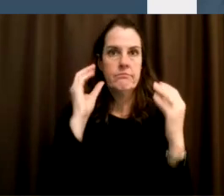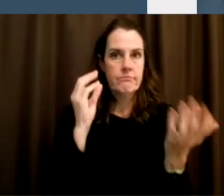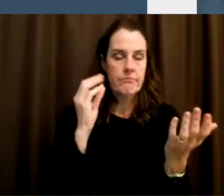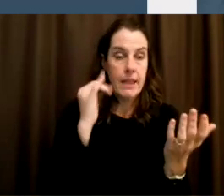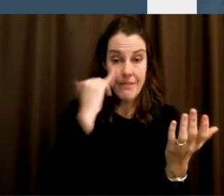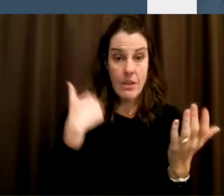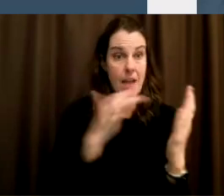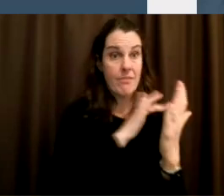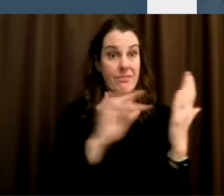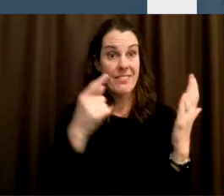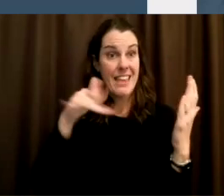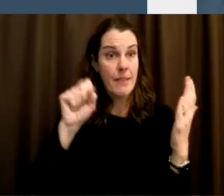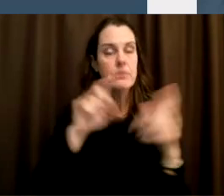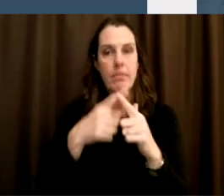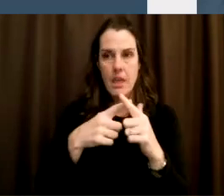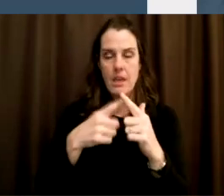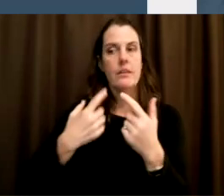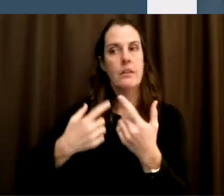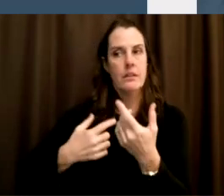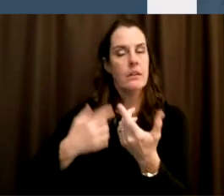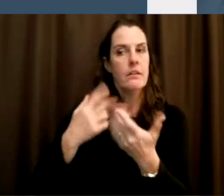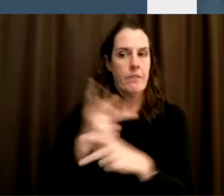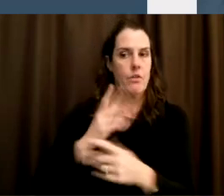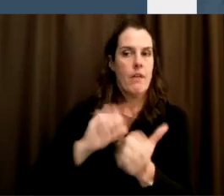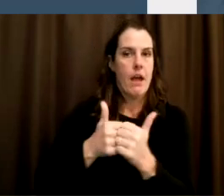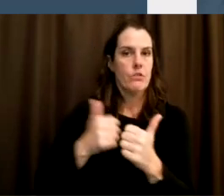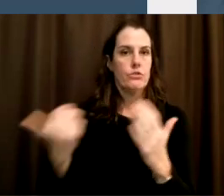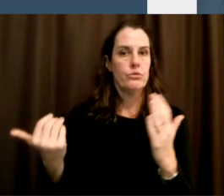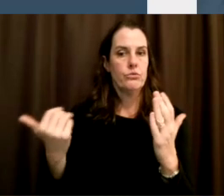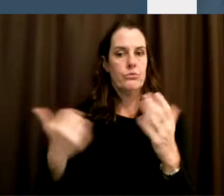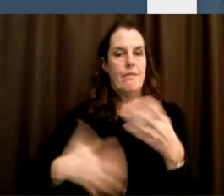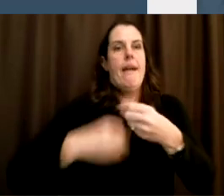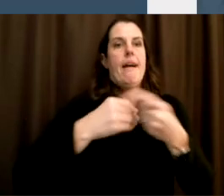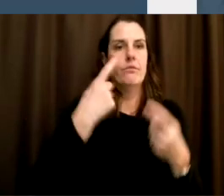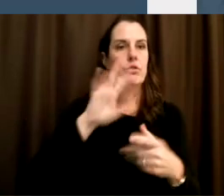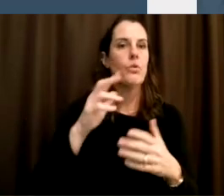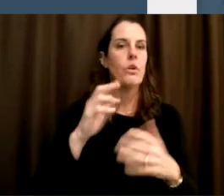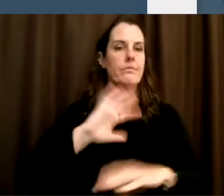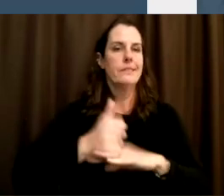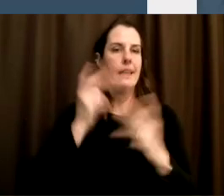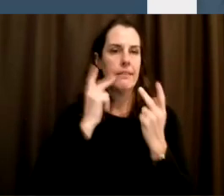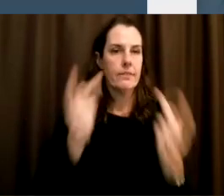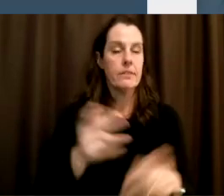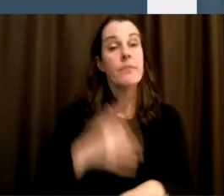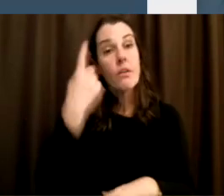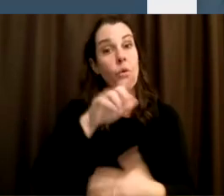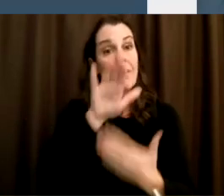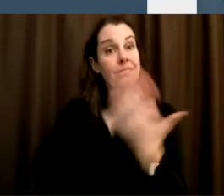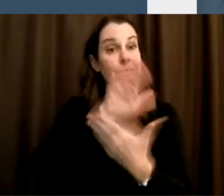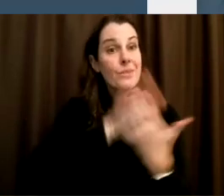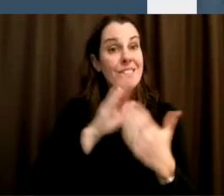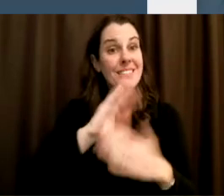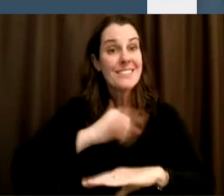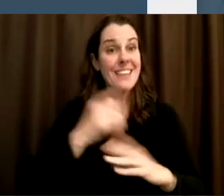are, filling those gaps before your site visit. For in-person site visits, if it's allowed,